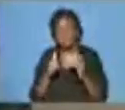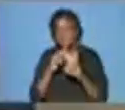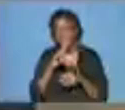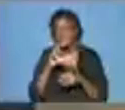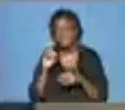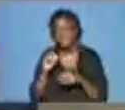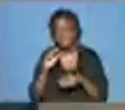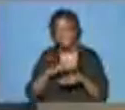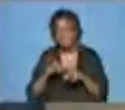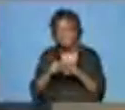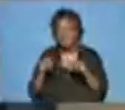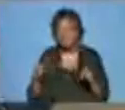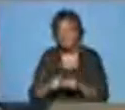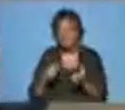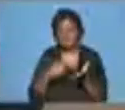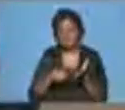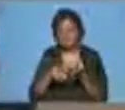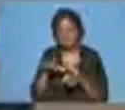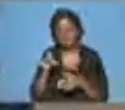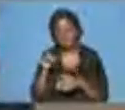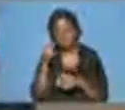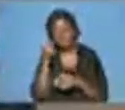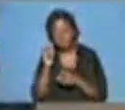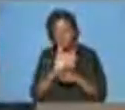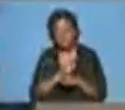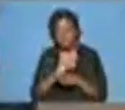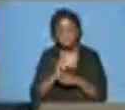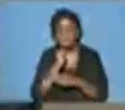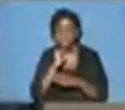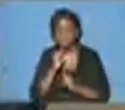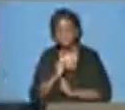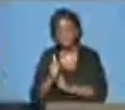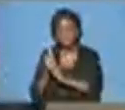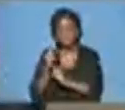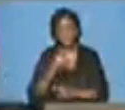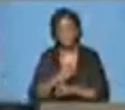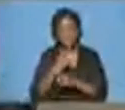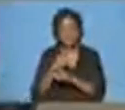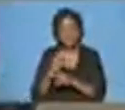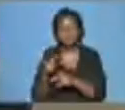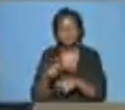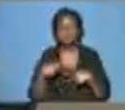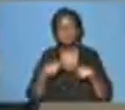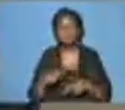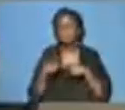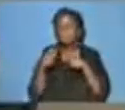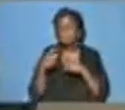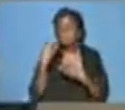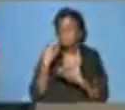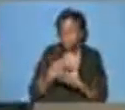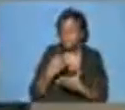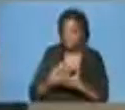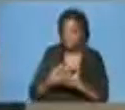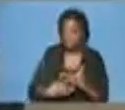with reporting. They found a few that were non-compliant. They've actually issued fines. And asked for remediation on those aspects. So those